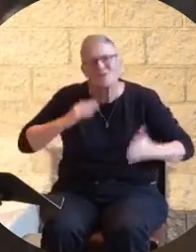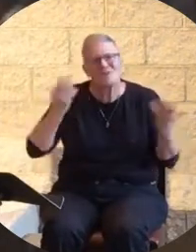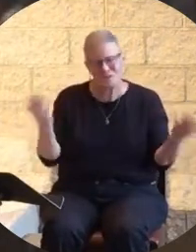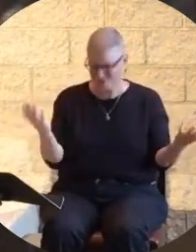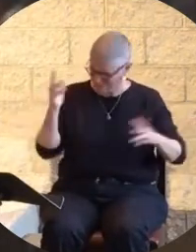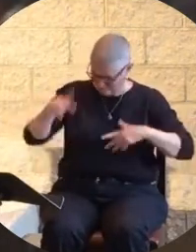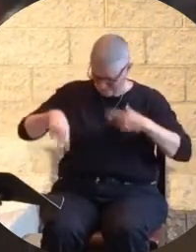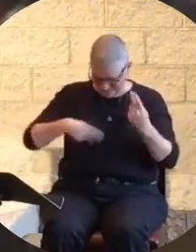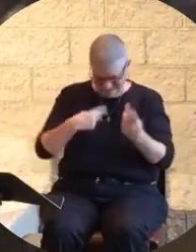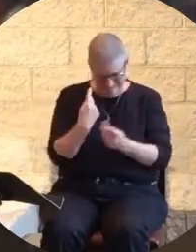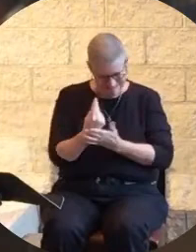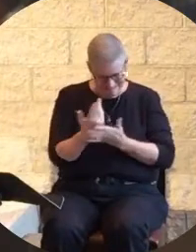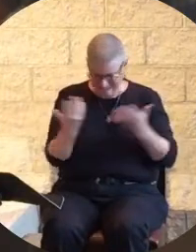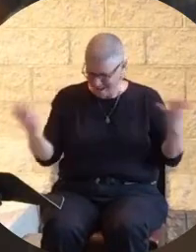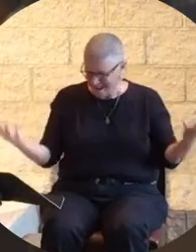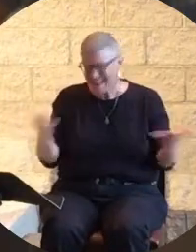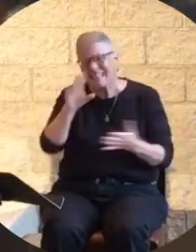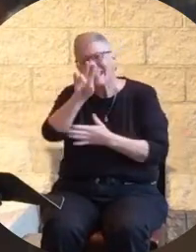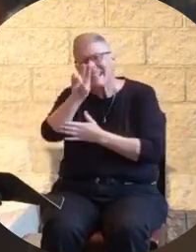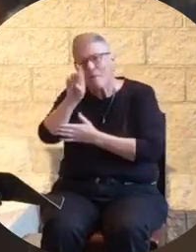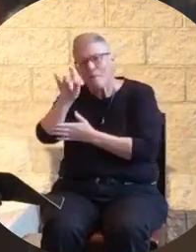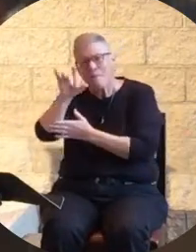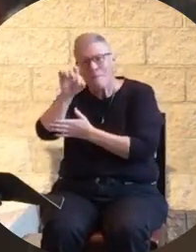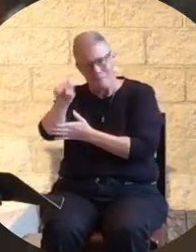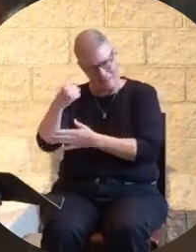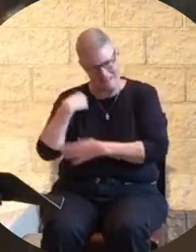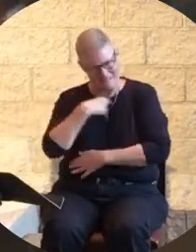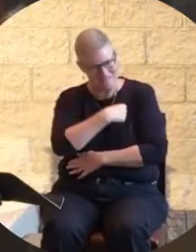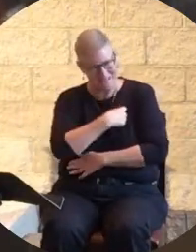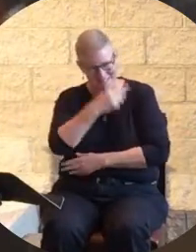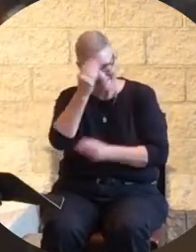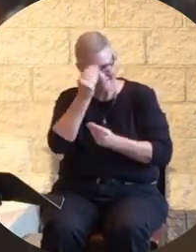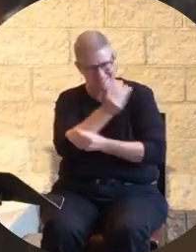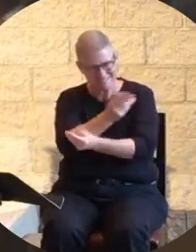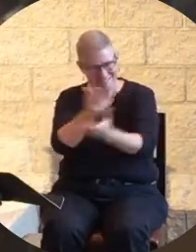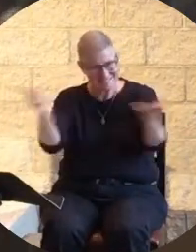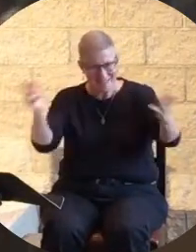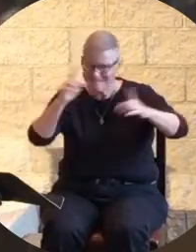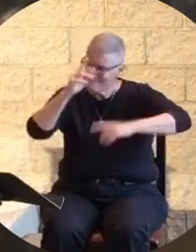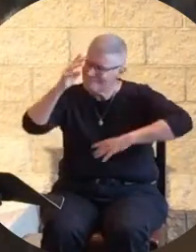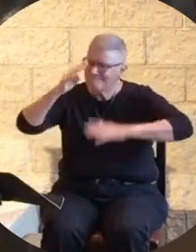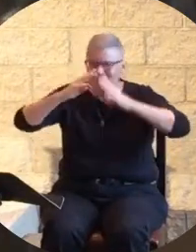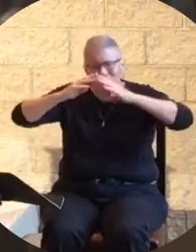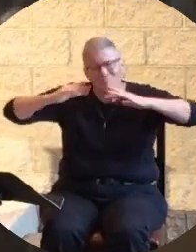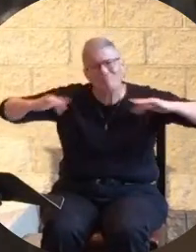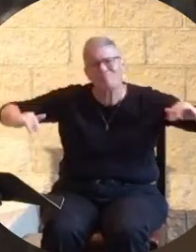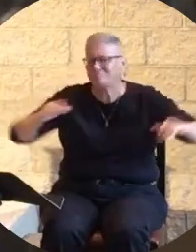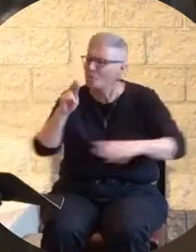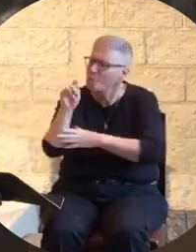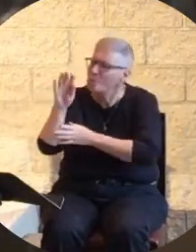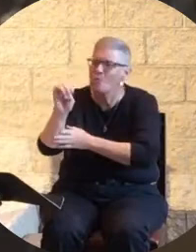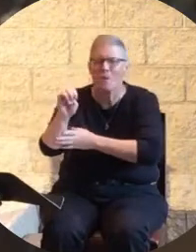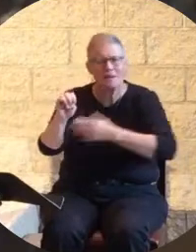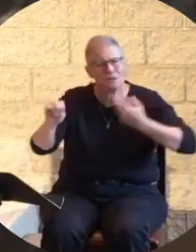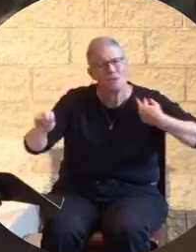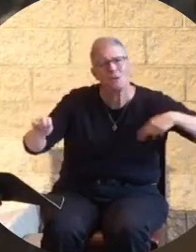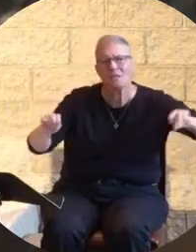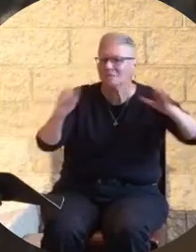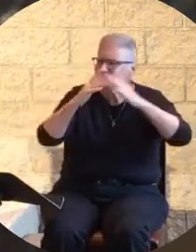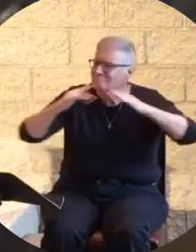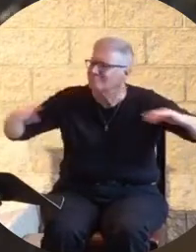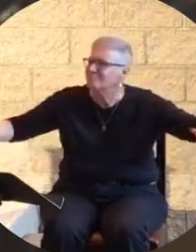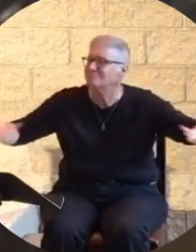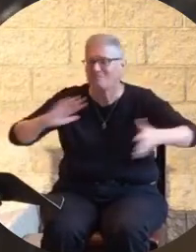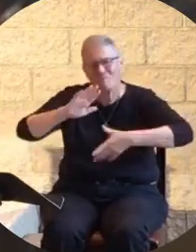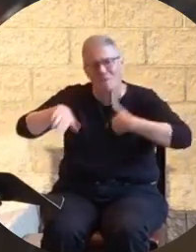kind of 7 billion. So many different races and religions, and